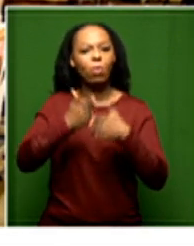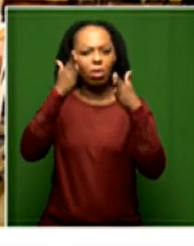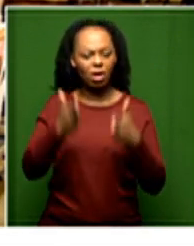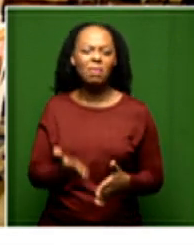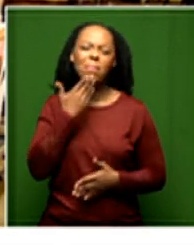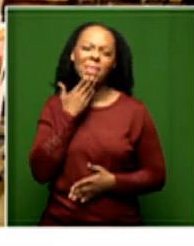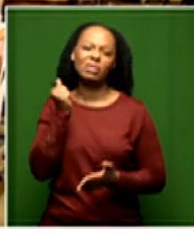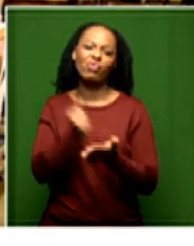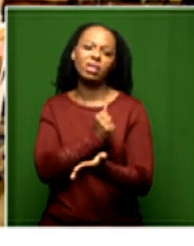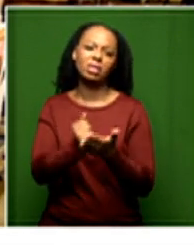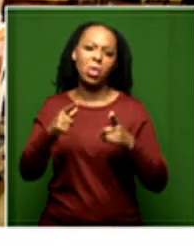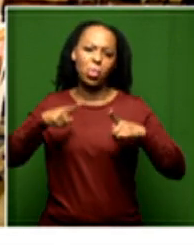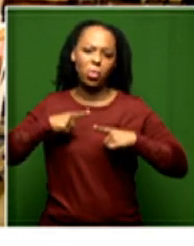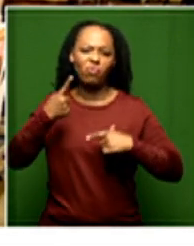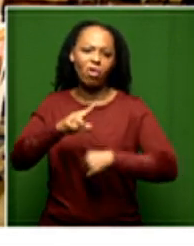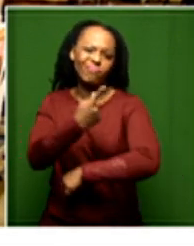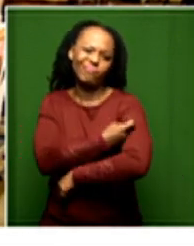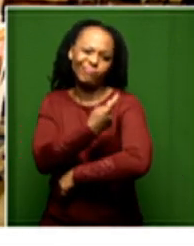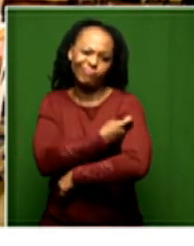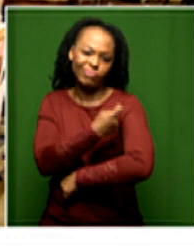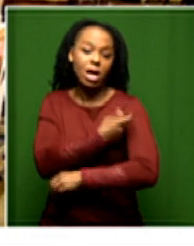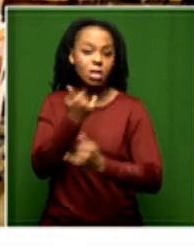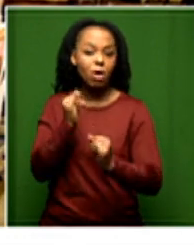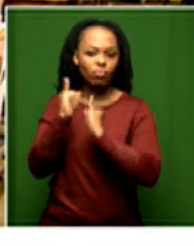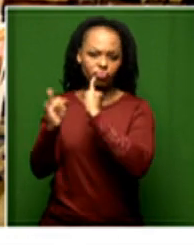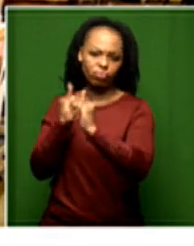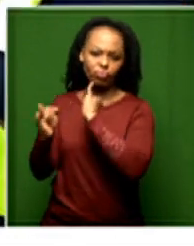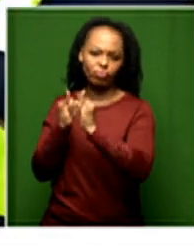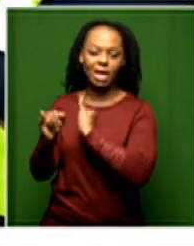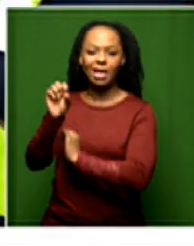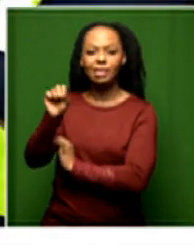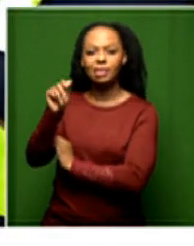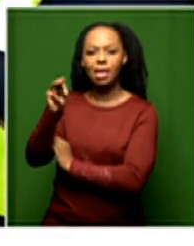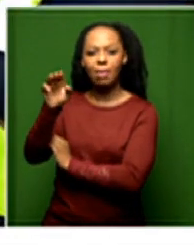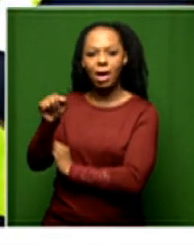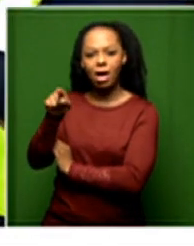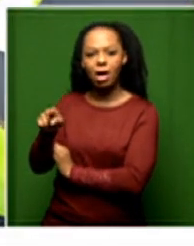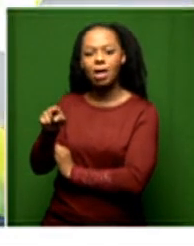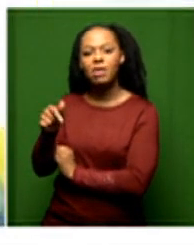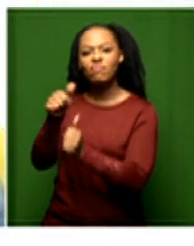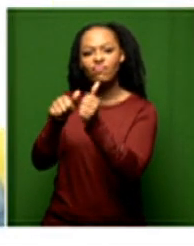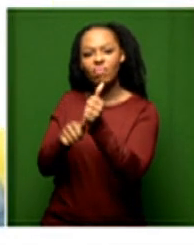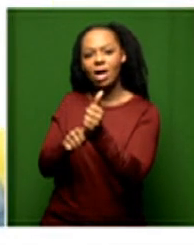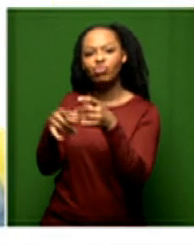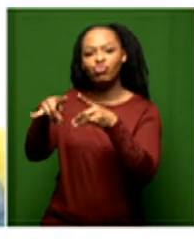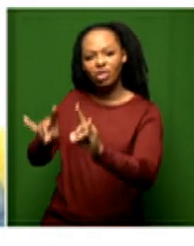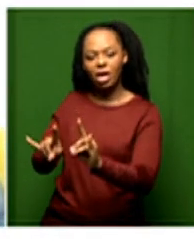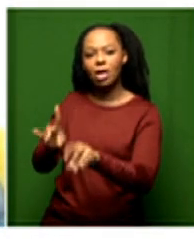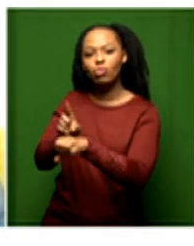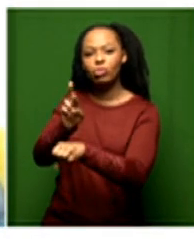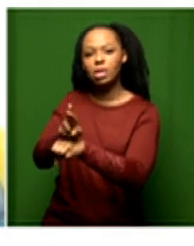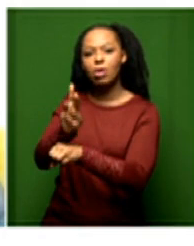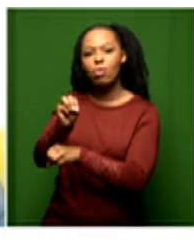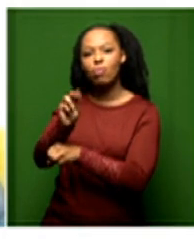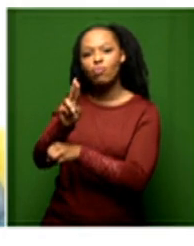to register for the inoculation. And to discuss this further, we're joined by SAMA's vice-chairperson, Dr. Mvuyisi